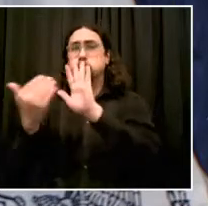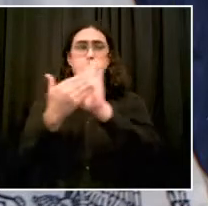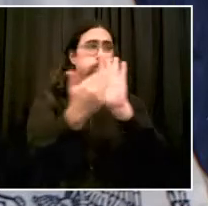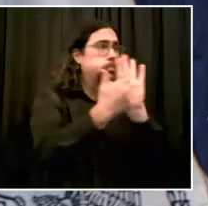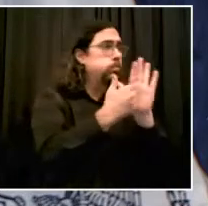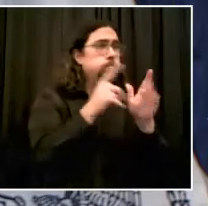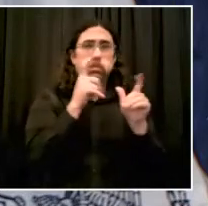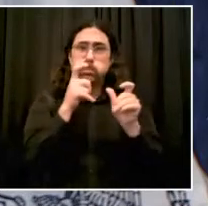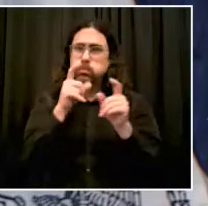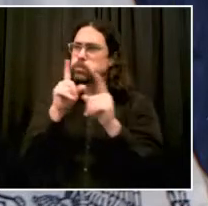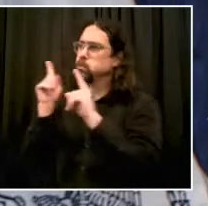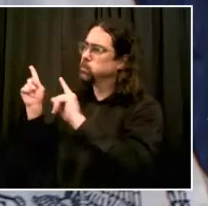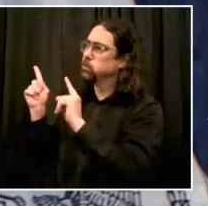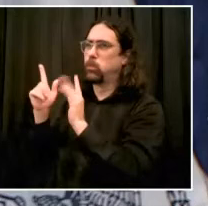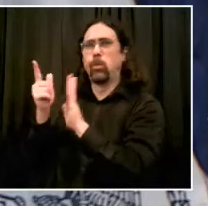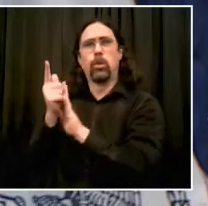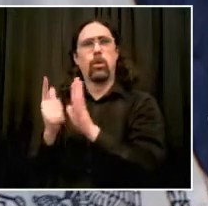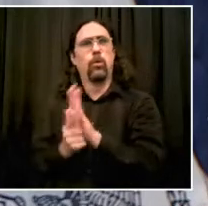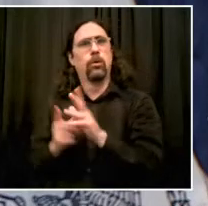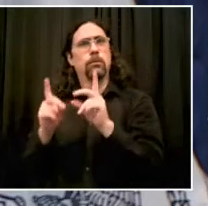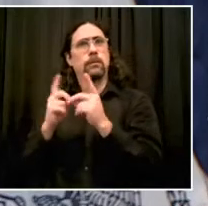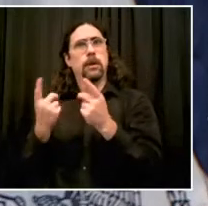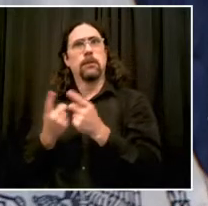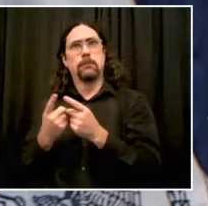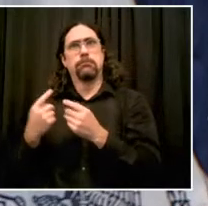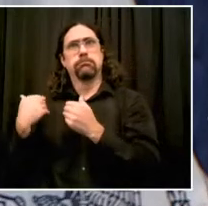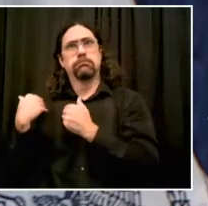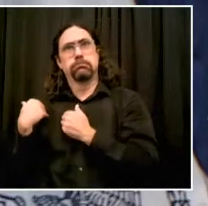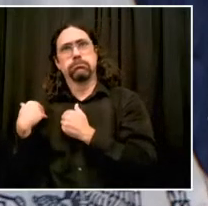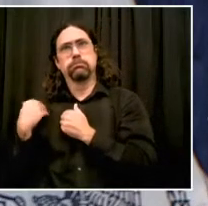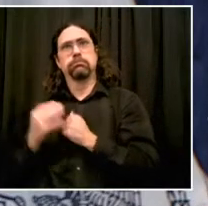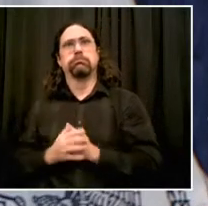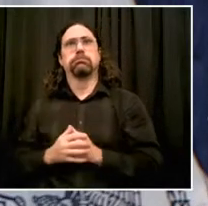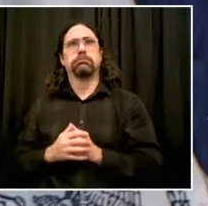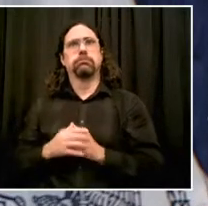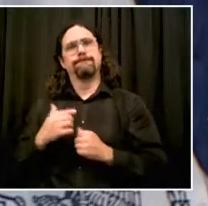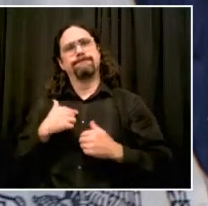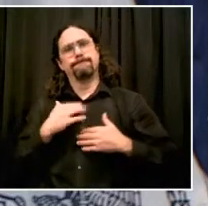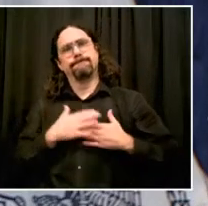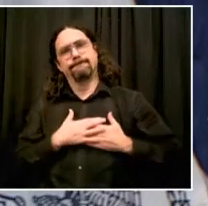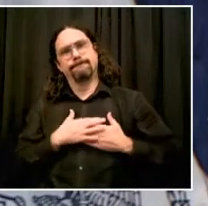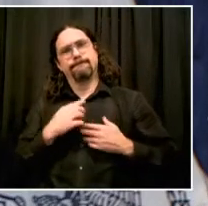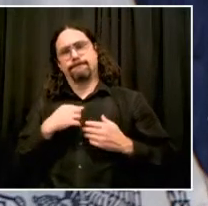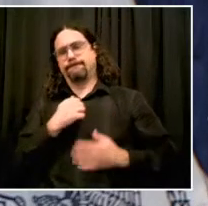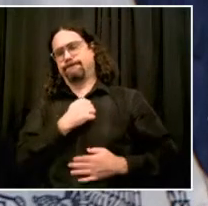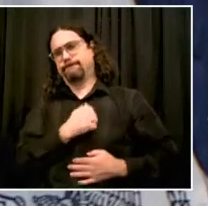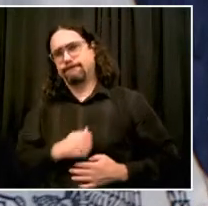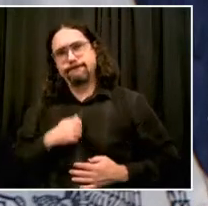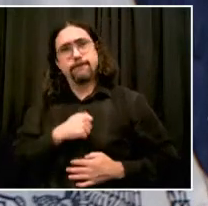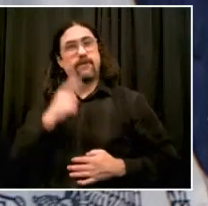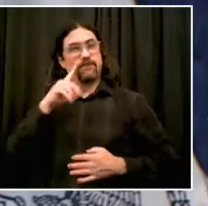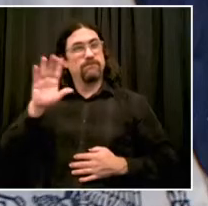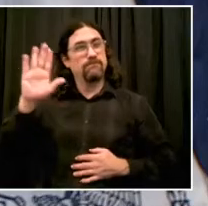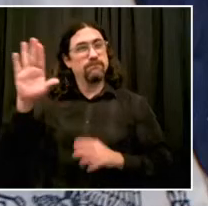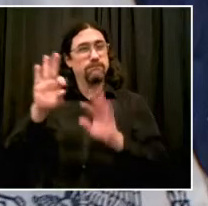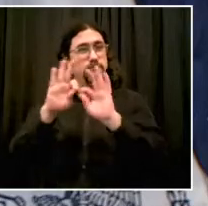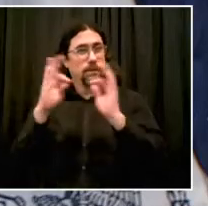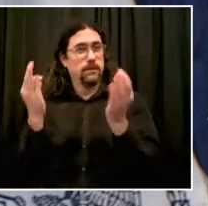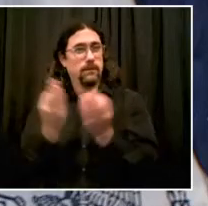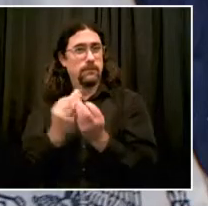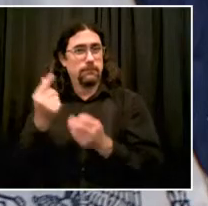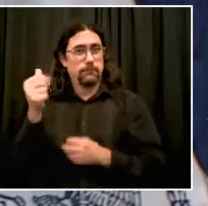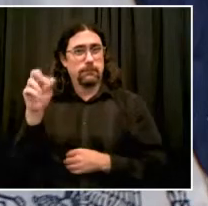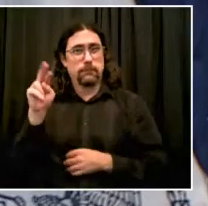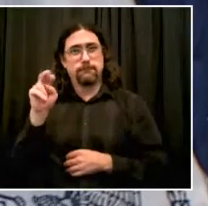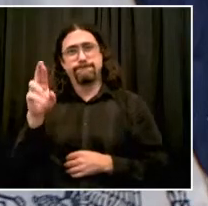What I believe in my heart is that this city, after that horrible, horrible tragedy, after a man died who should not have